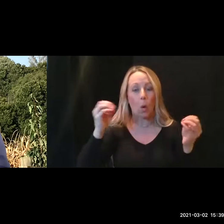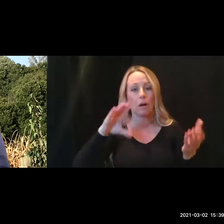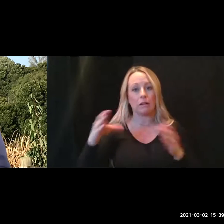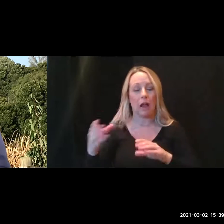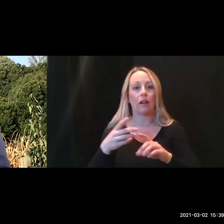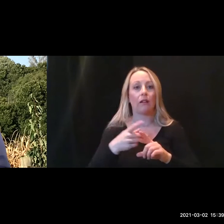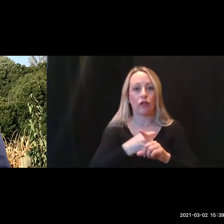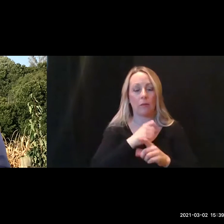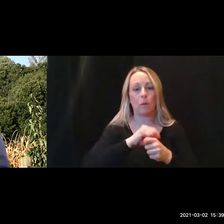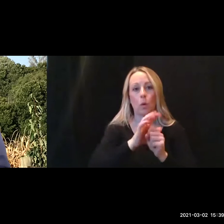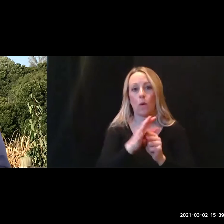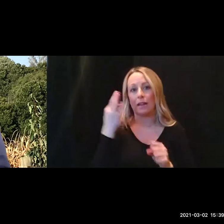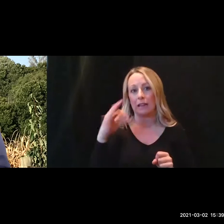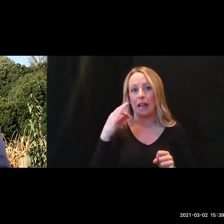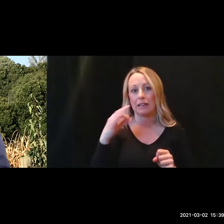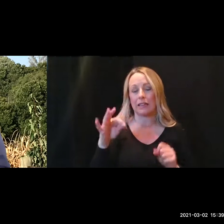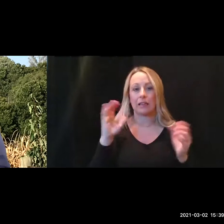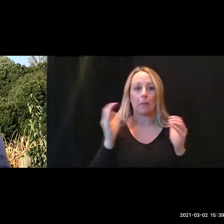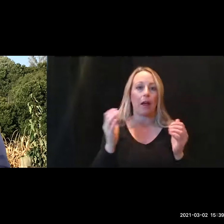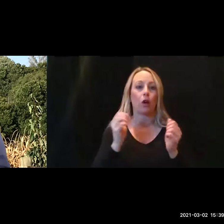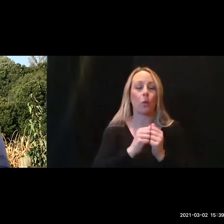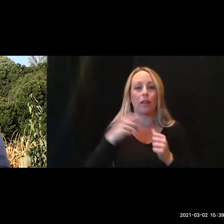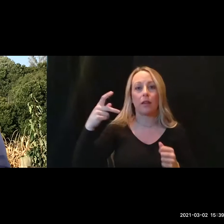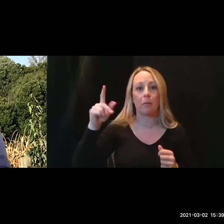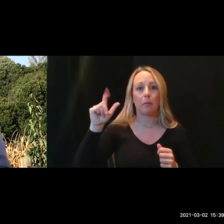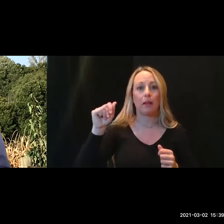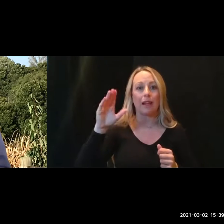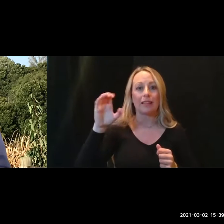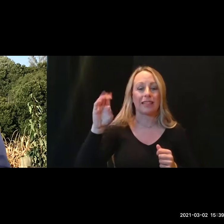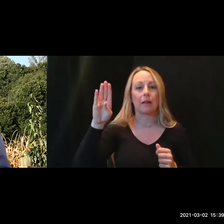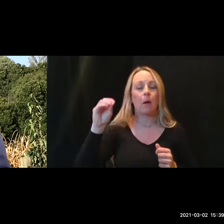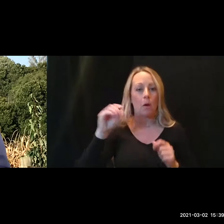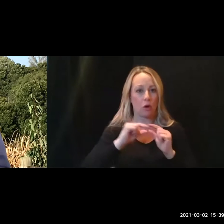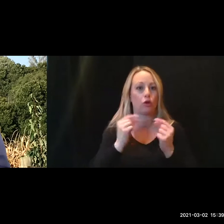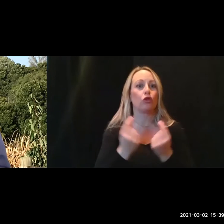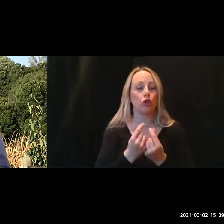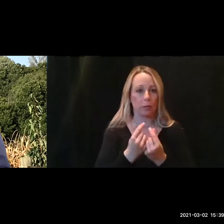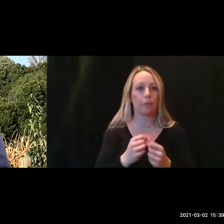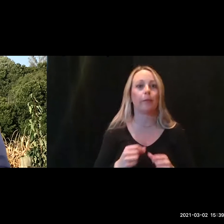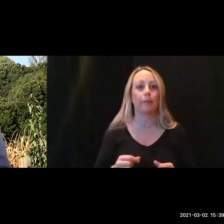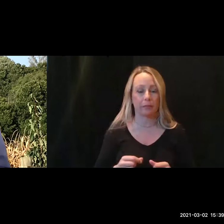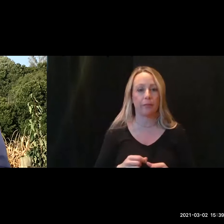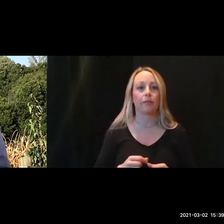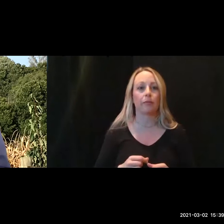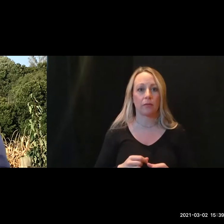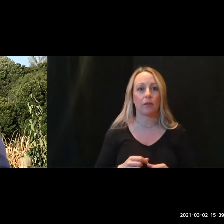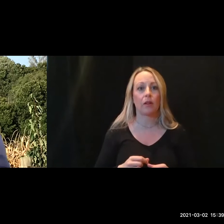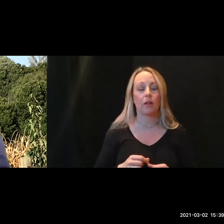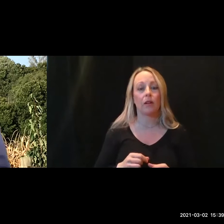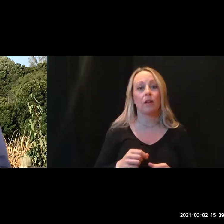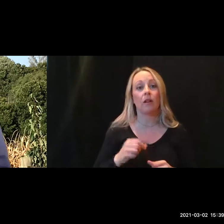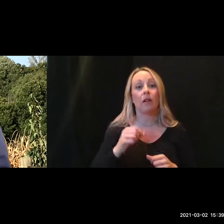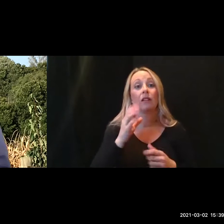COVID-19 compared to the placebo group. The efficacy against mild and asymptomatic